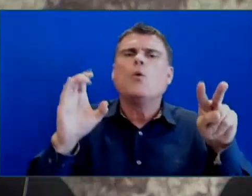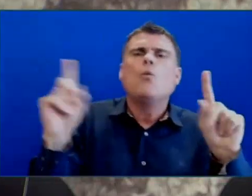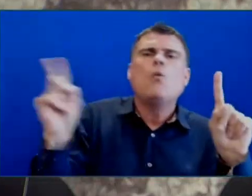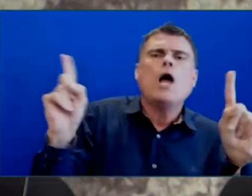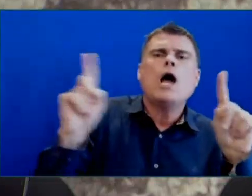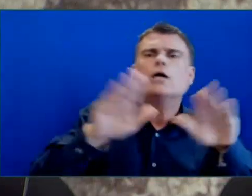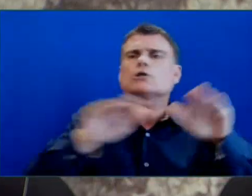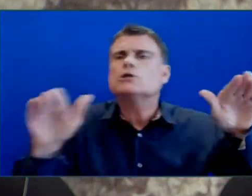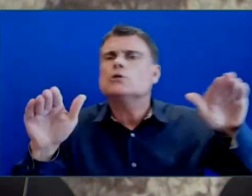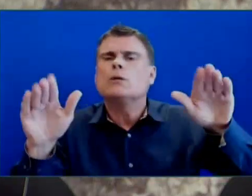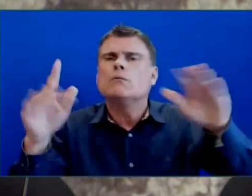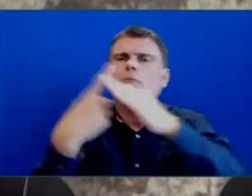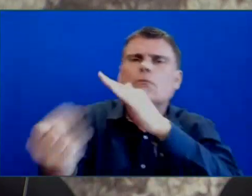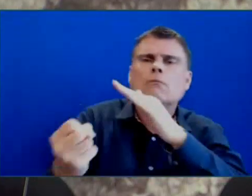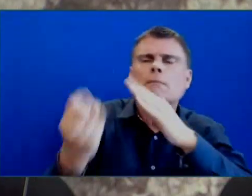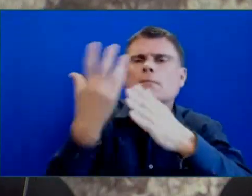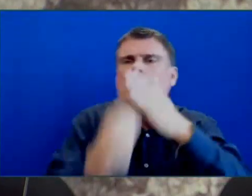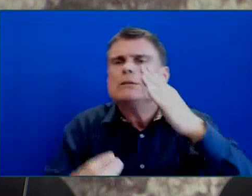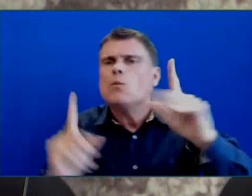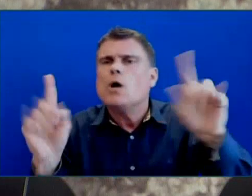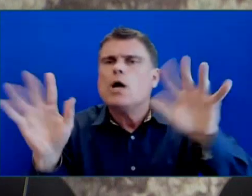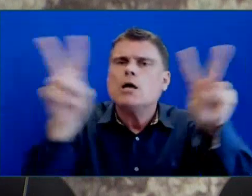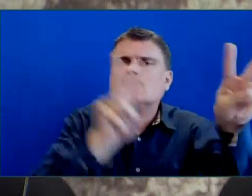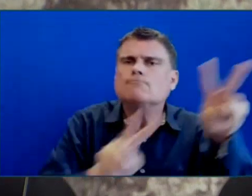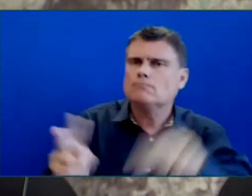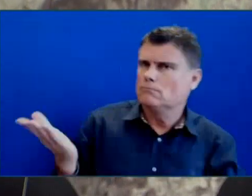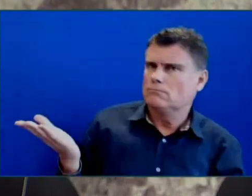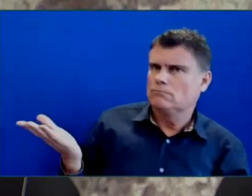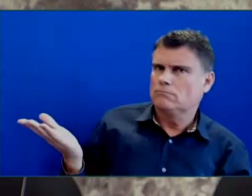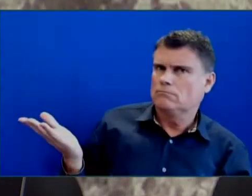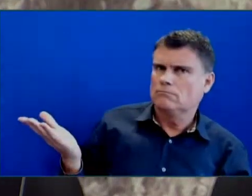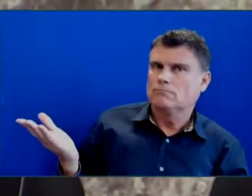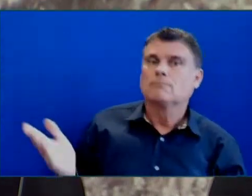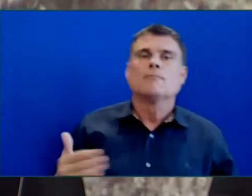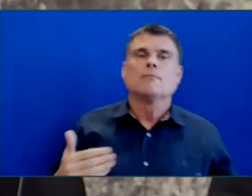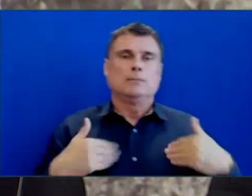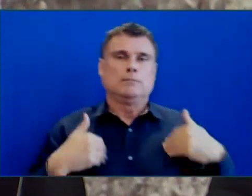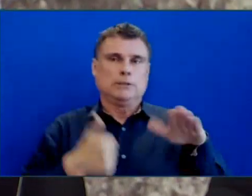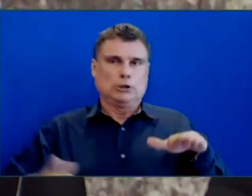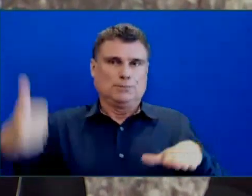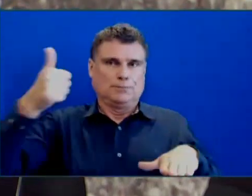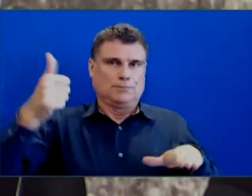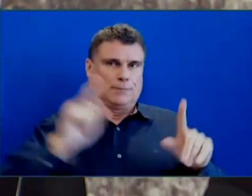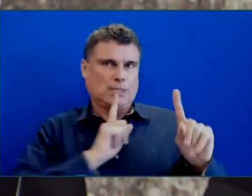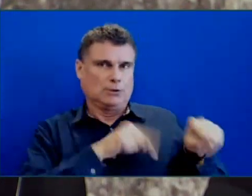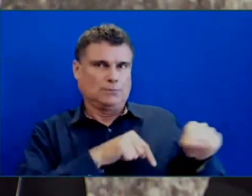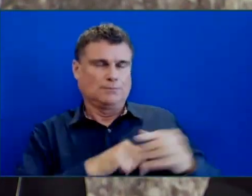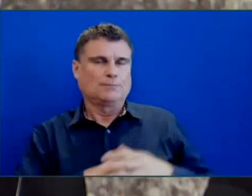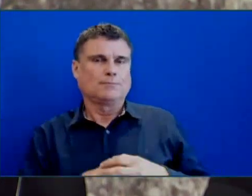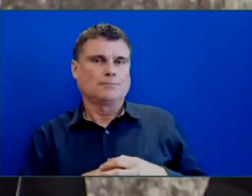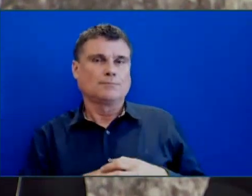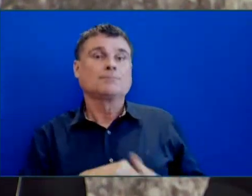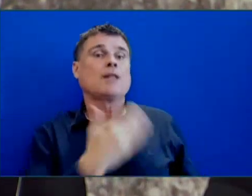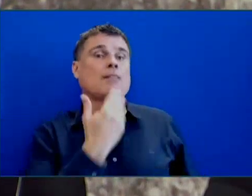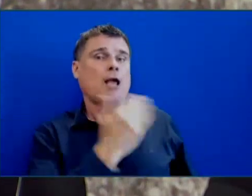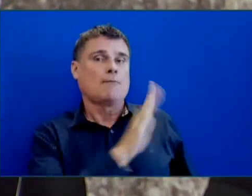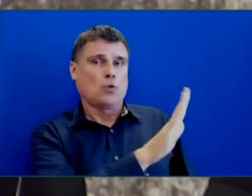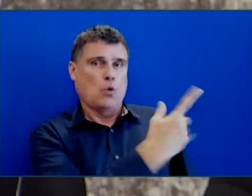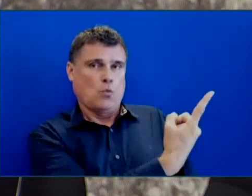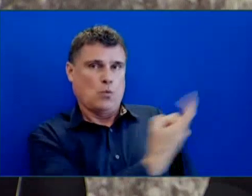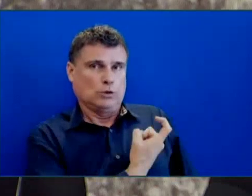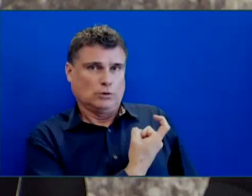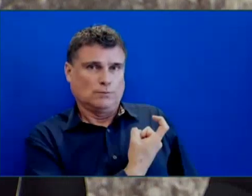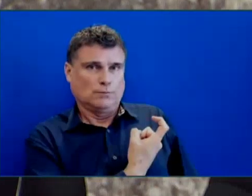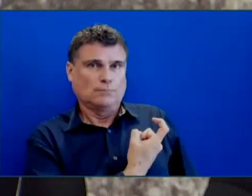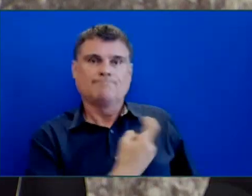question. Nothing is more important than the safety and well-being of the children and youth who are in our care. When a child